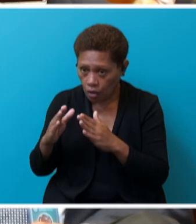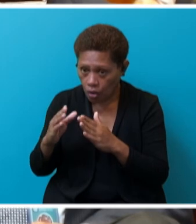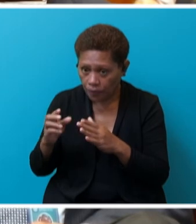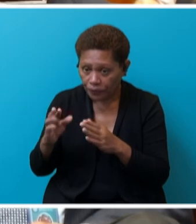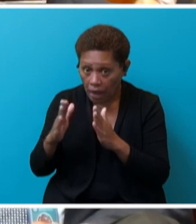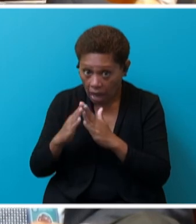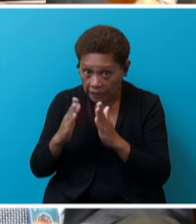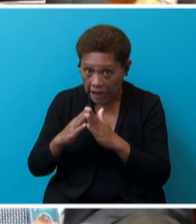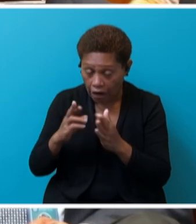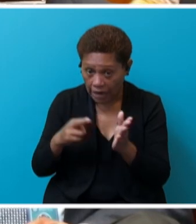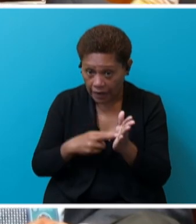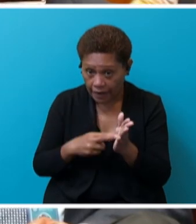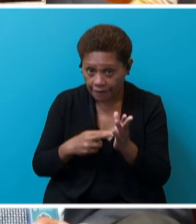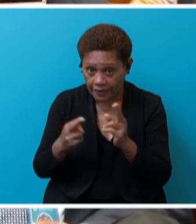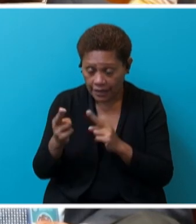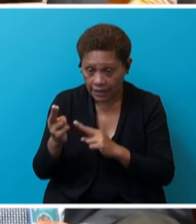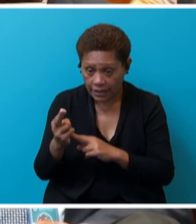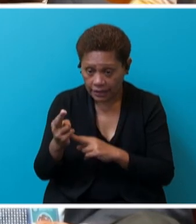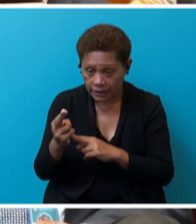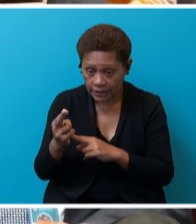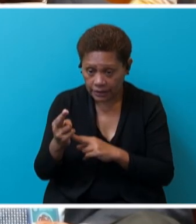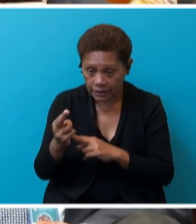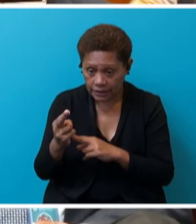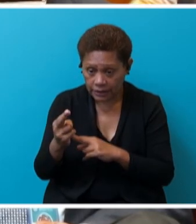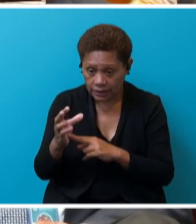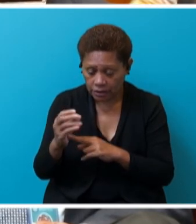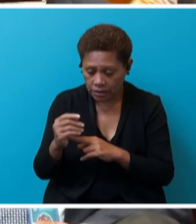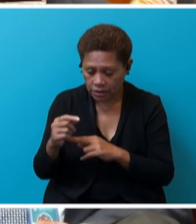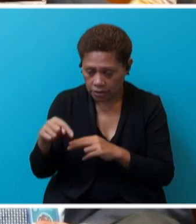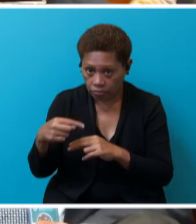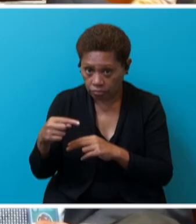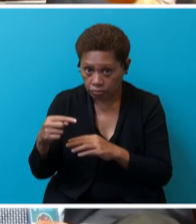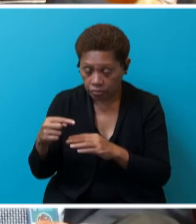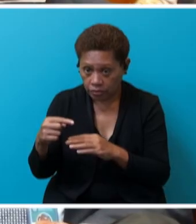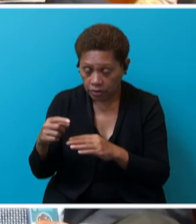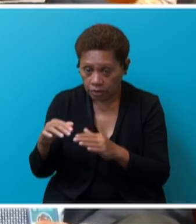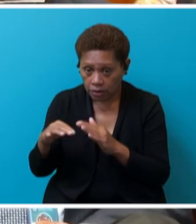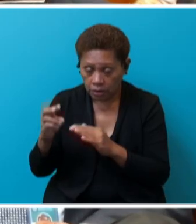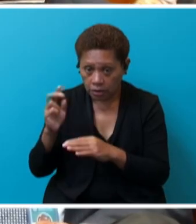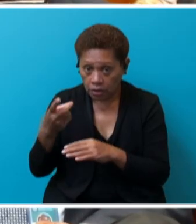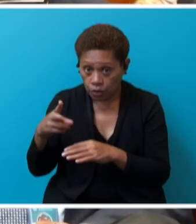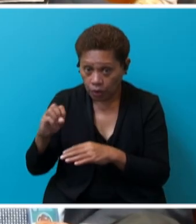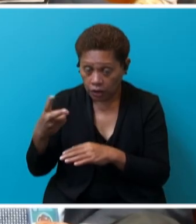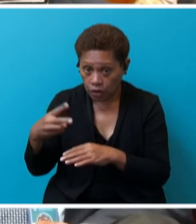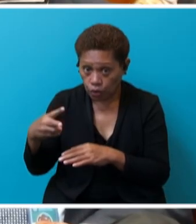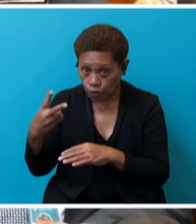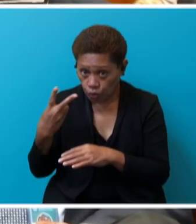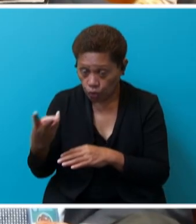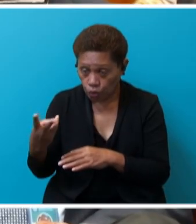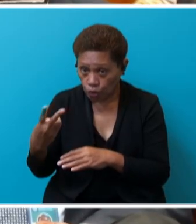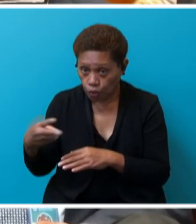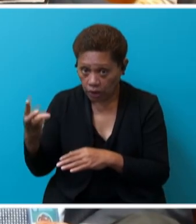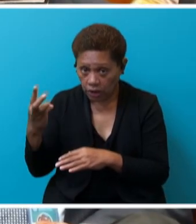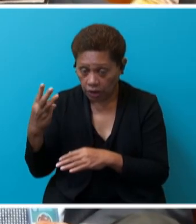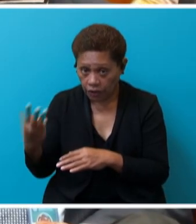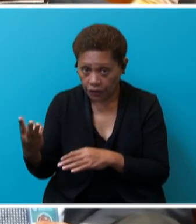every Fijian family with dignity, safety and hope in terms of water. The year 2022-23 demonstrated that even in the face of